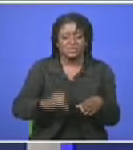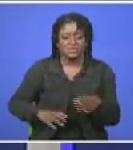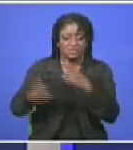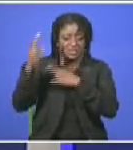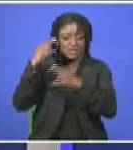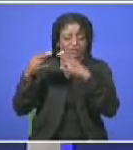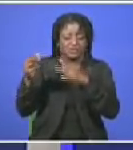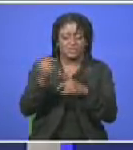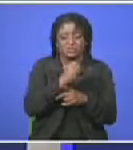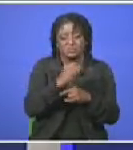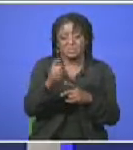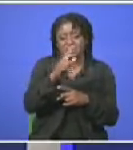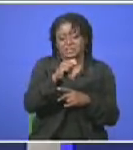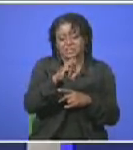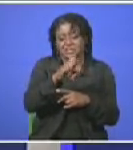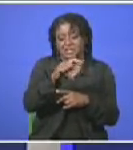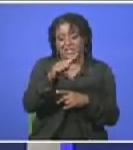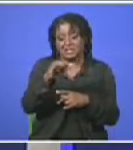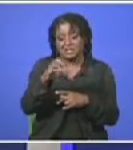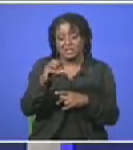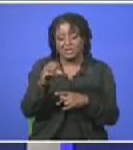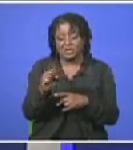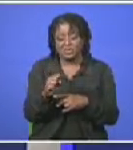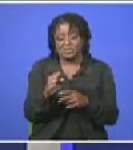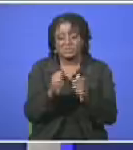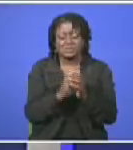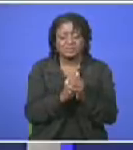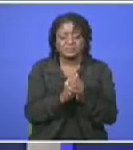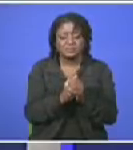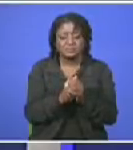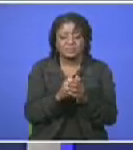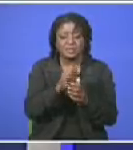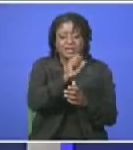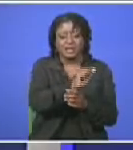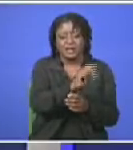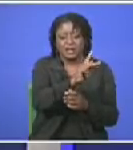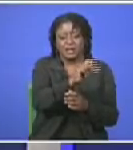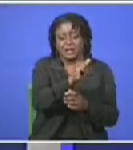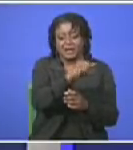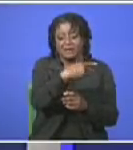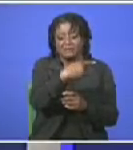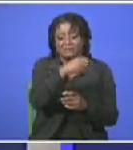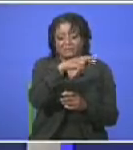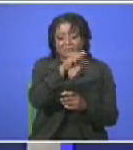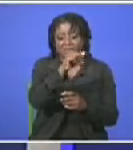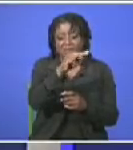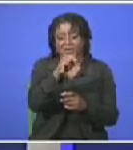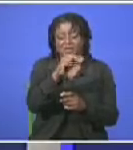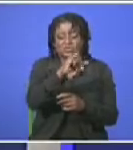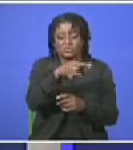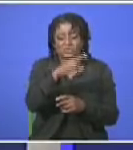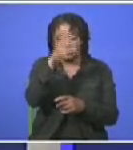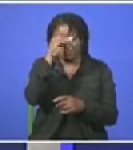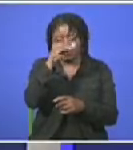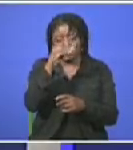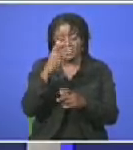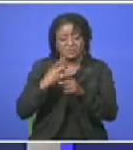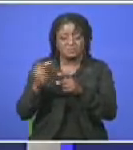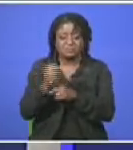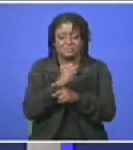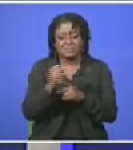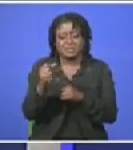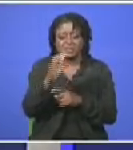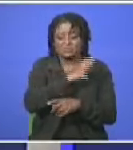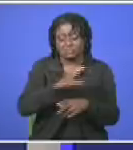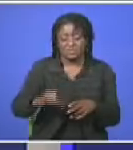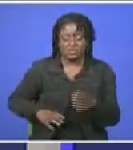Telios 7-15, 15-11 and 15-6. A Capron Junior Boys, a winner over Christian Heritage 19-17,